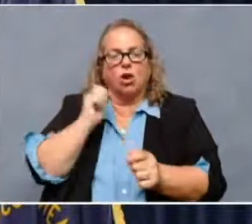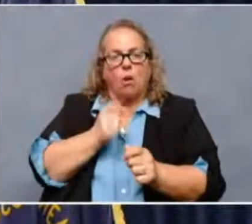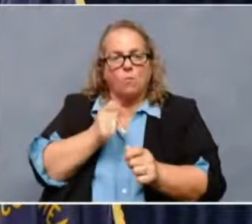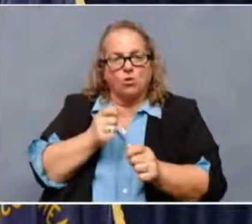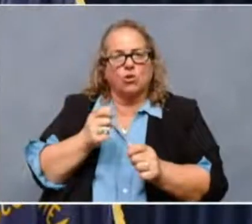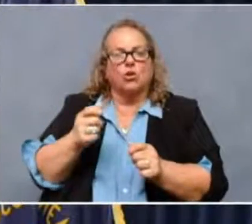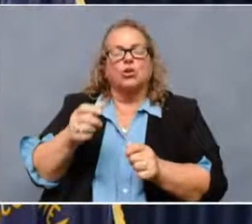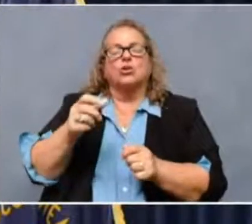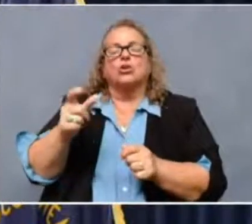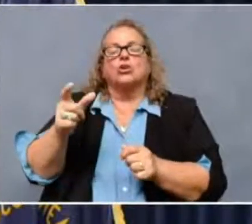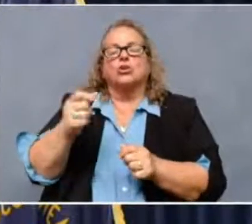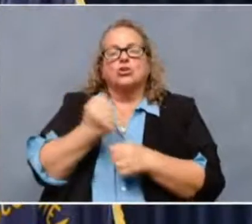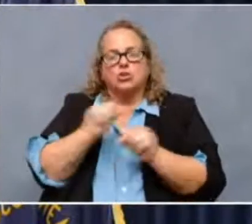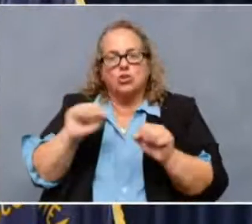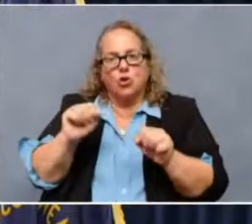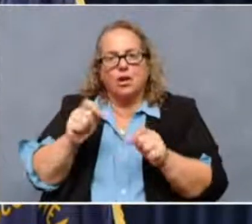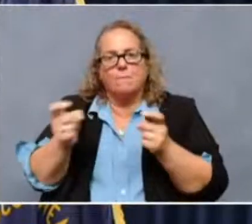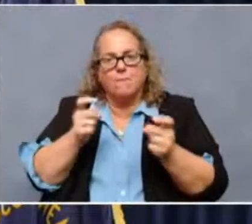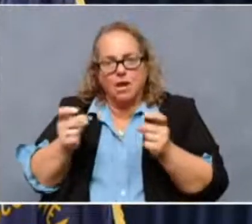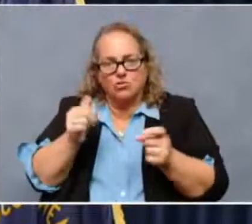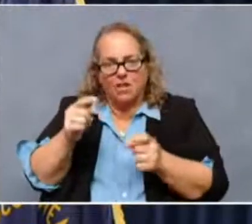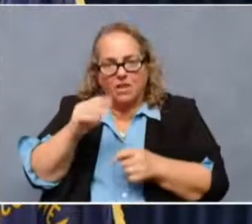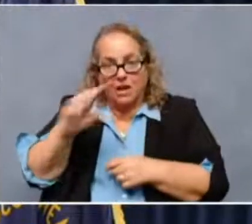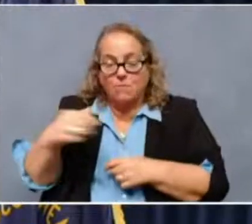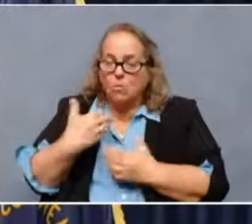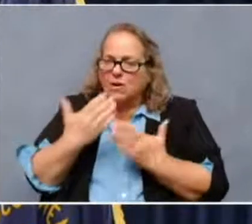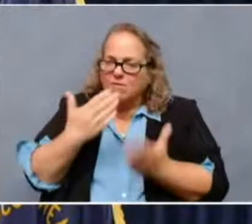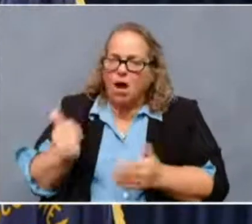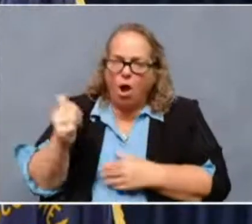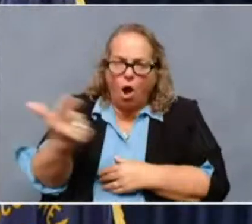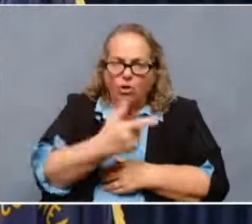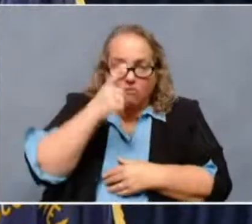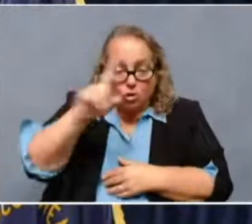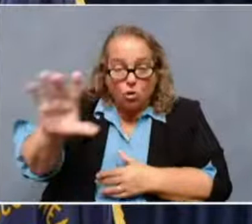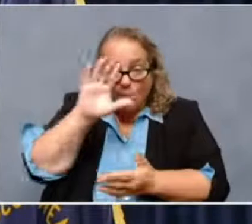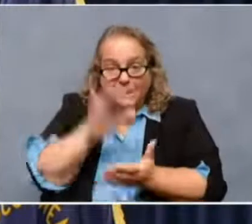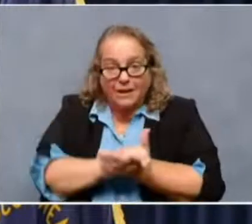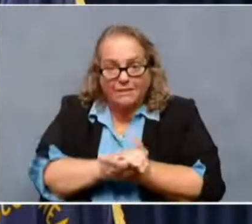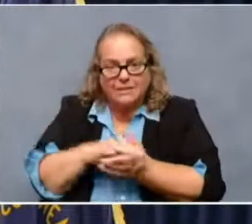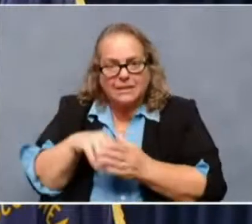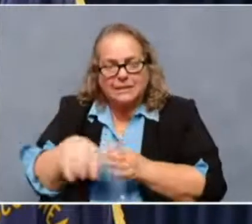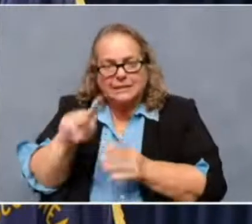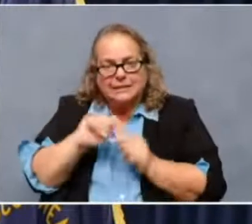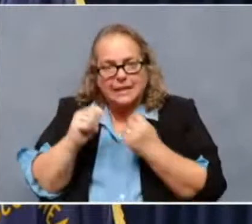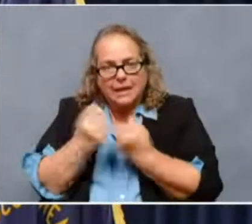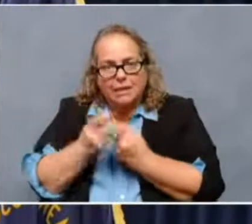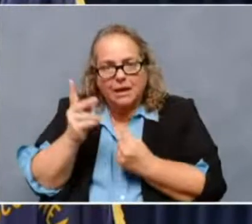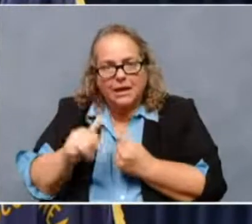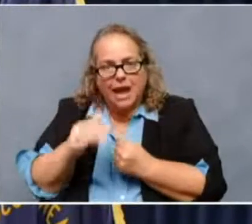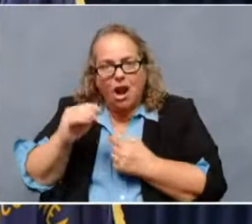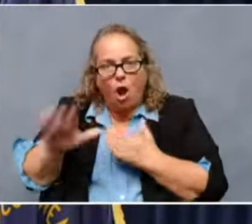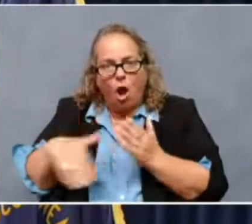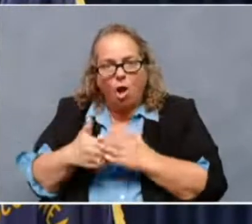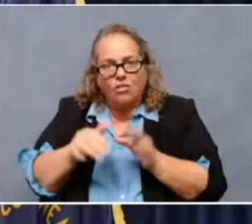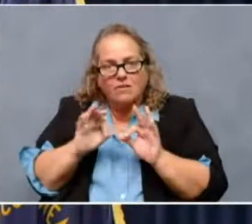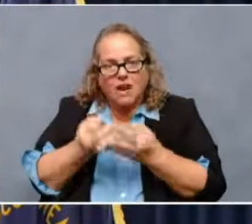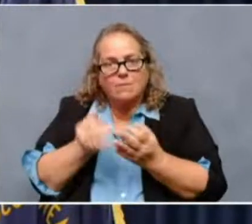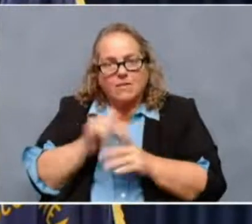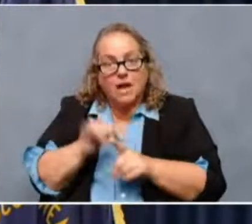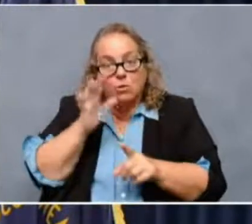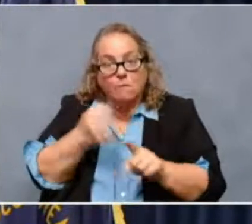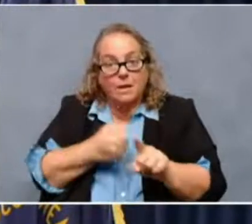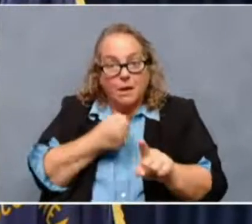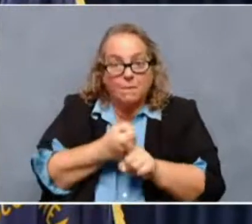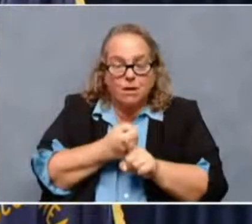y'all for your belief in Team Kentucky and for all the families that are going to be impacted so